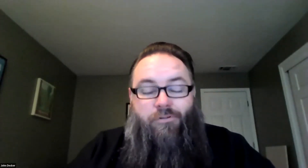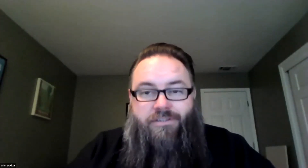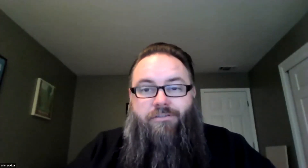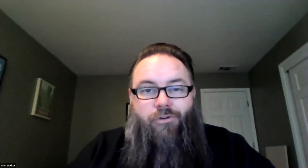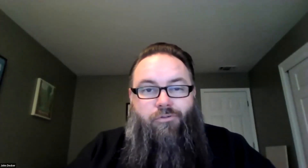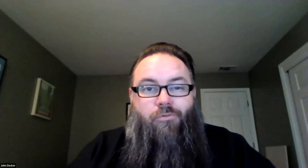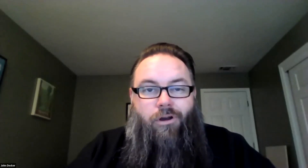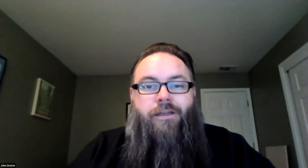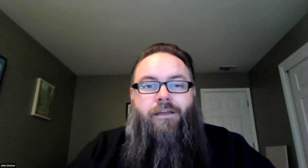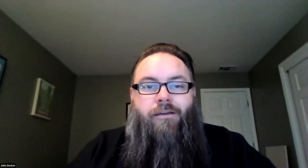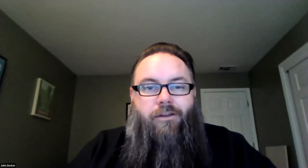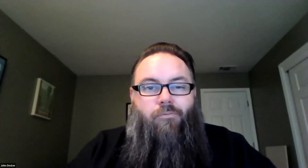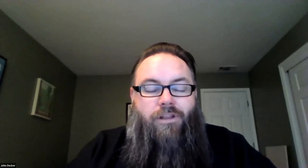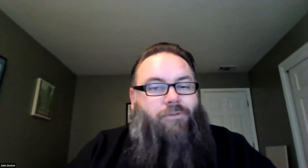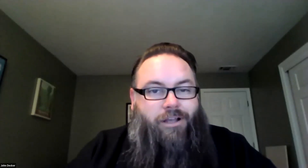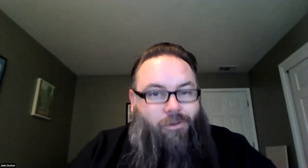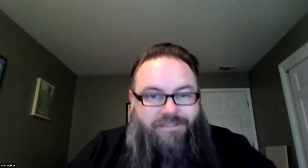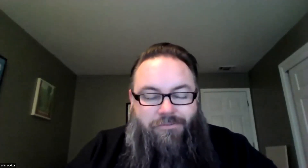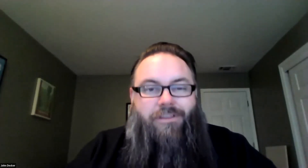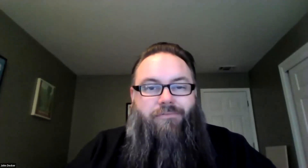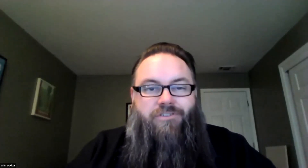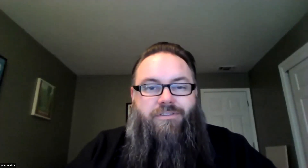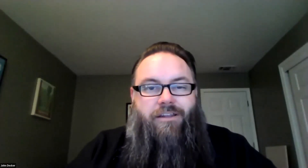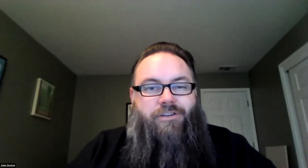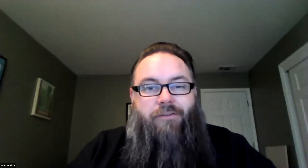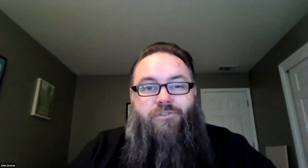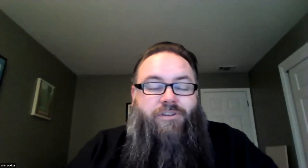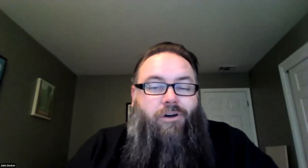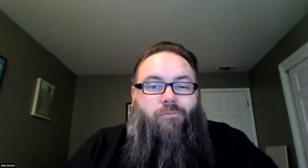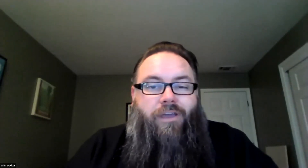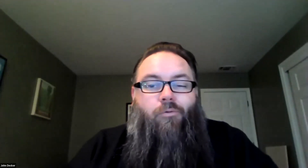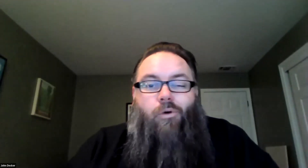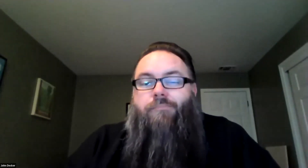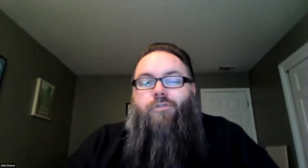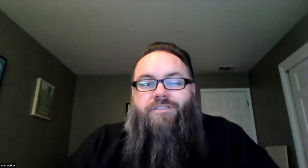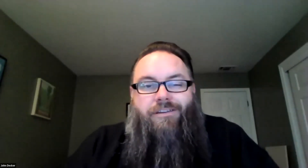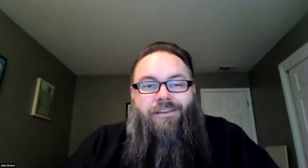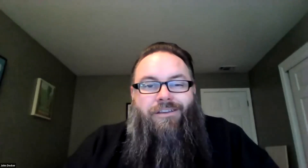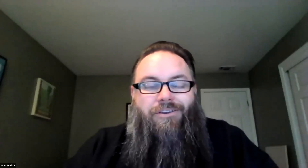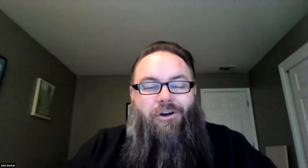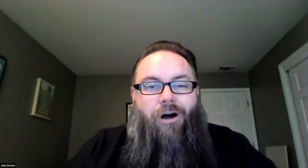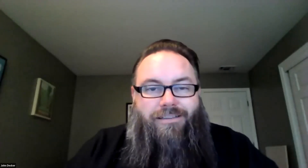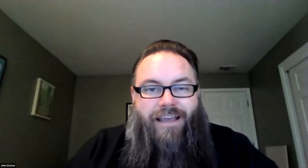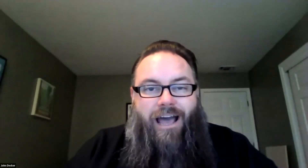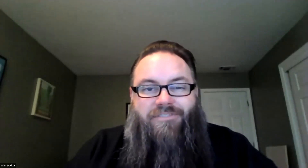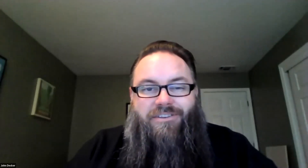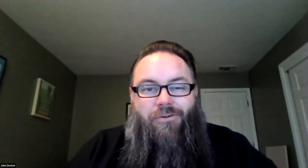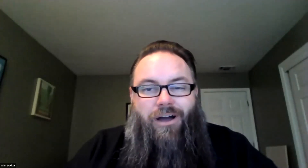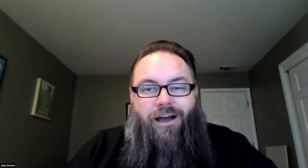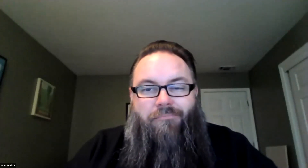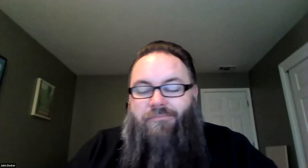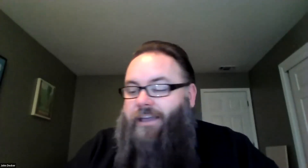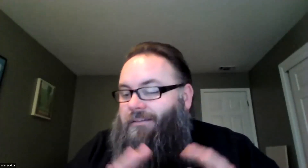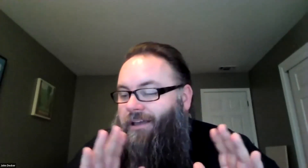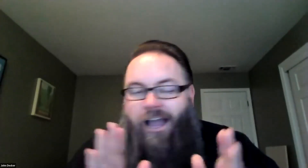a deaf person or you work, really, really closely with individuals that are deaf, which we don't. We have one person, on staff.